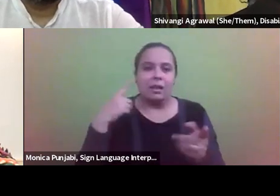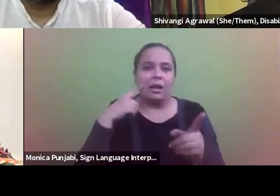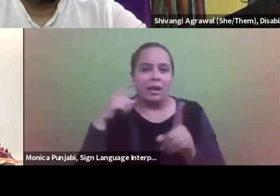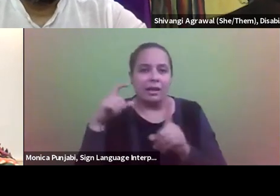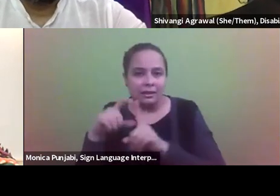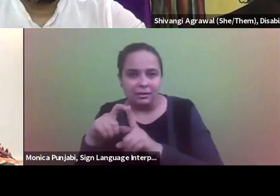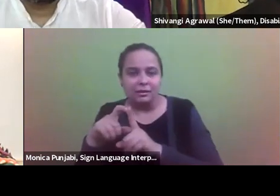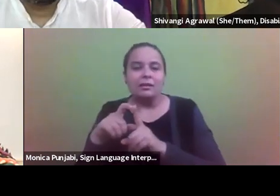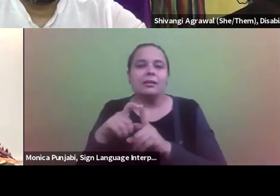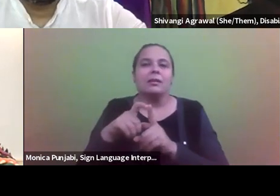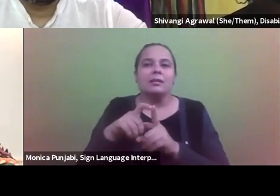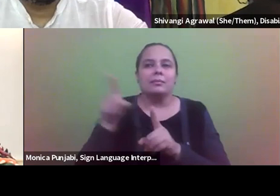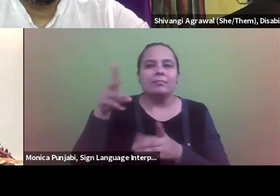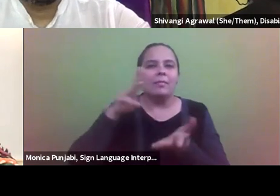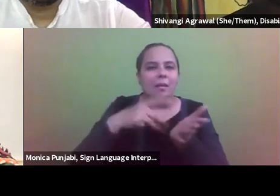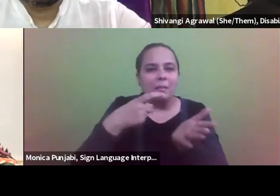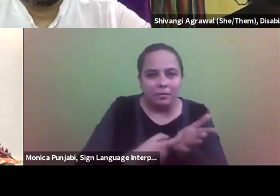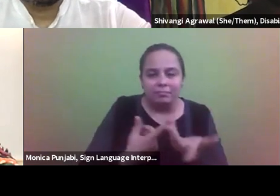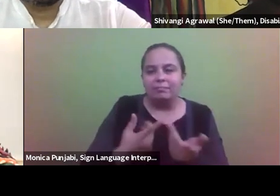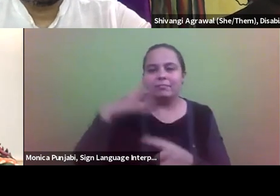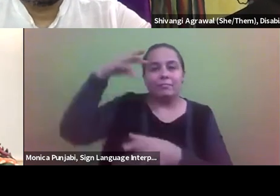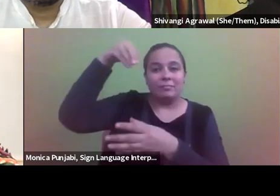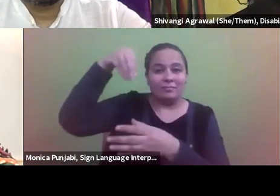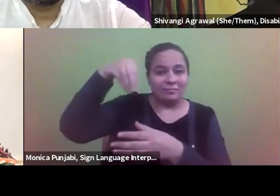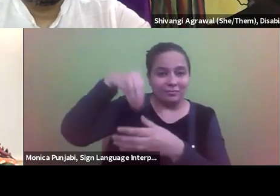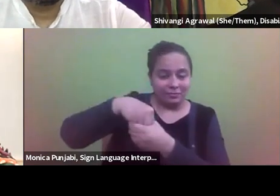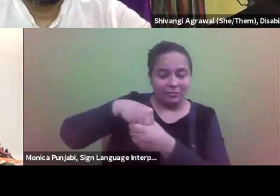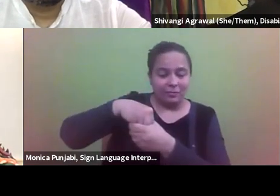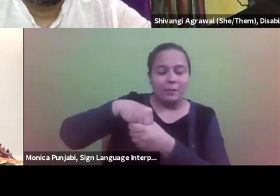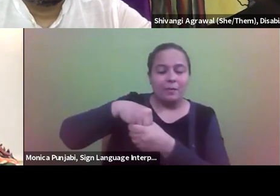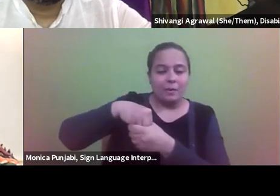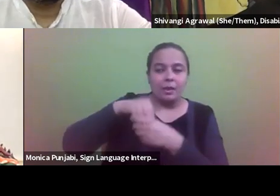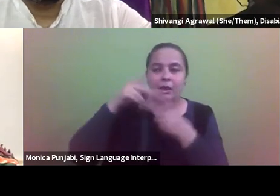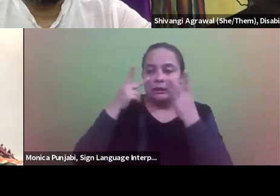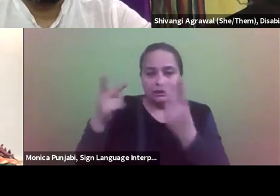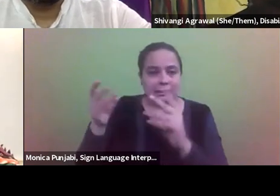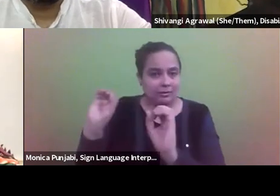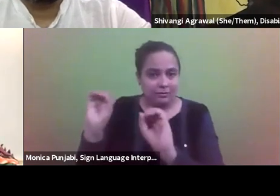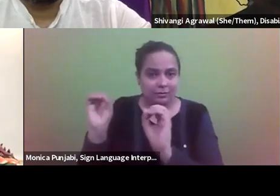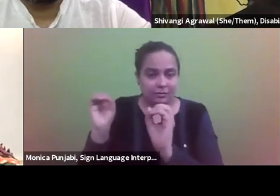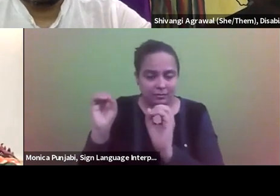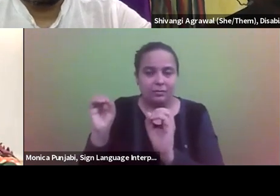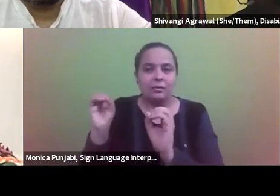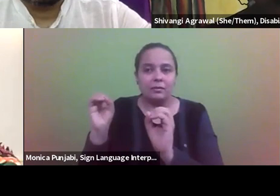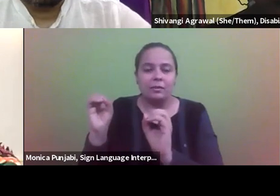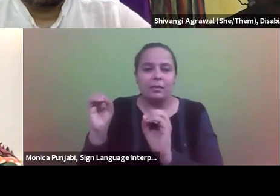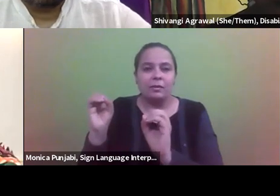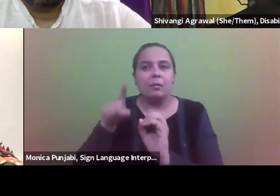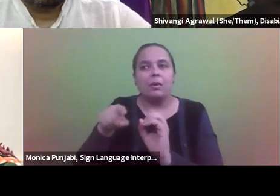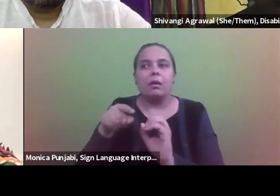And I think it's only possible if we organize together, if we work together, and yeah, and we question like